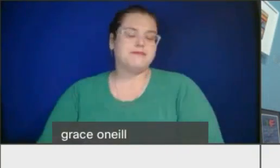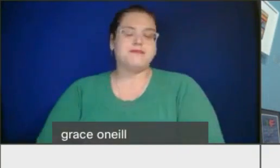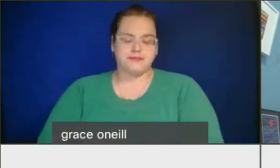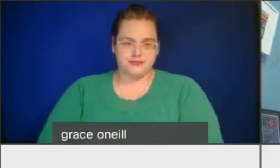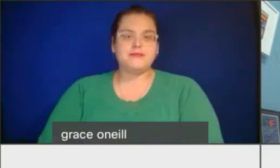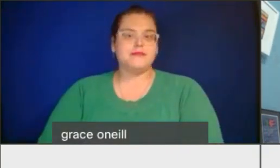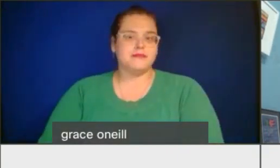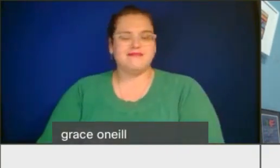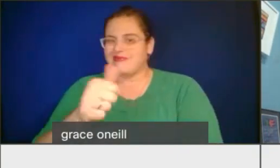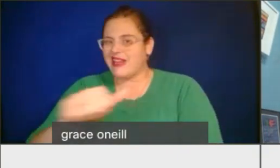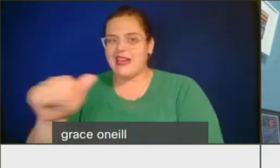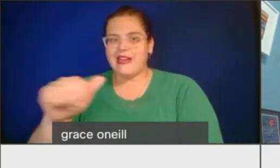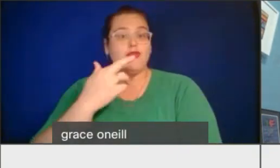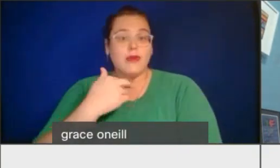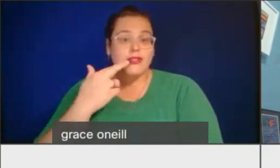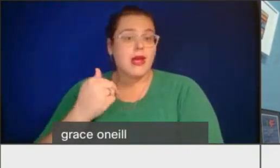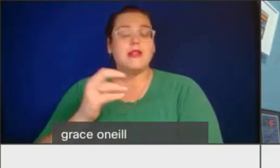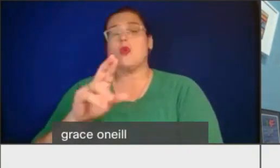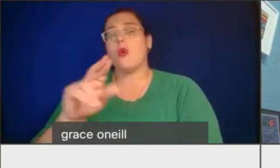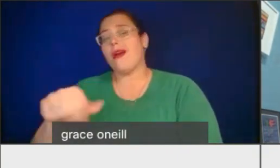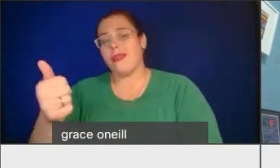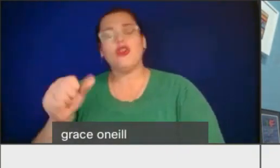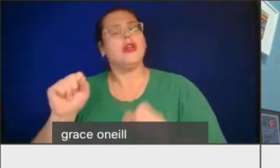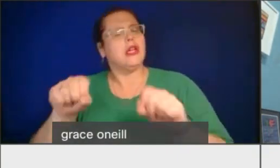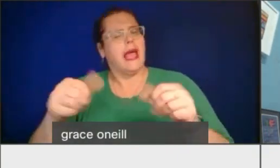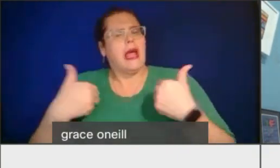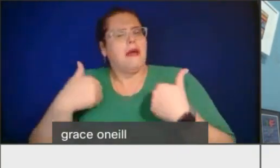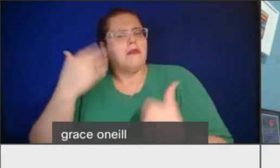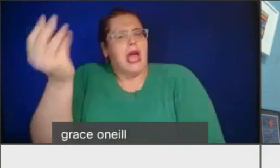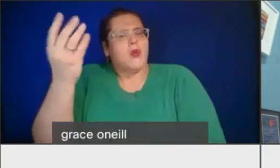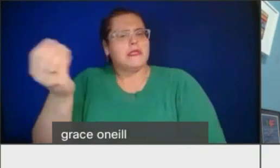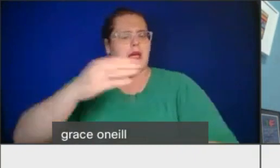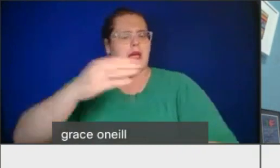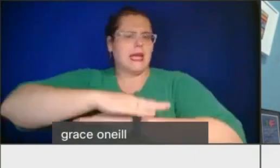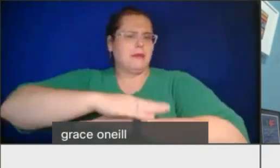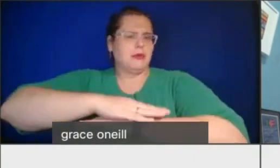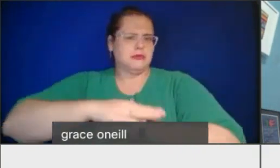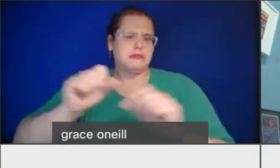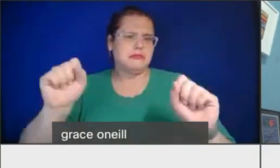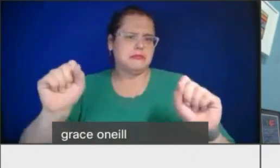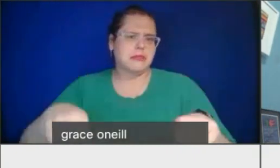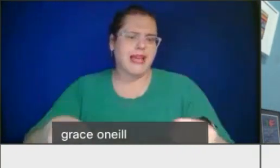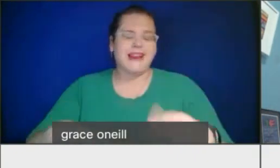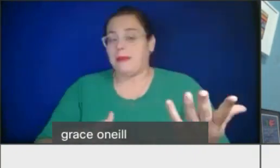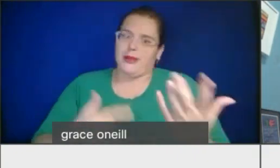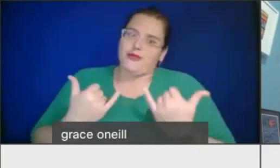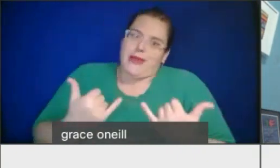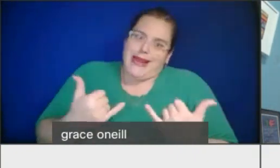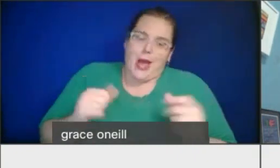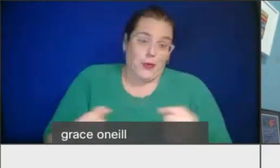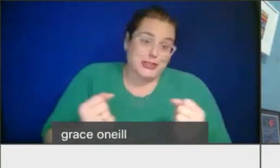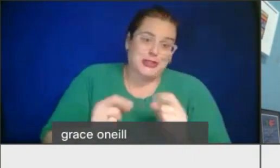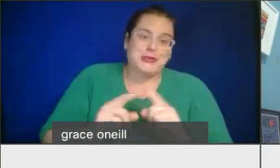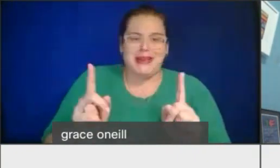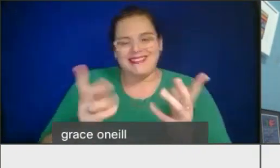other establishments can still allow for outdoor dining, not inviting this time of year perhaps, but